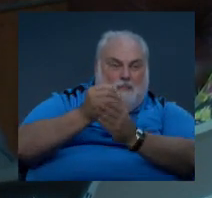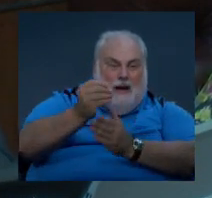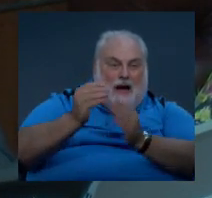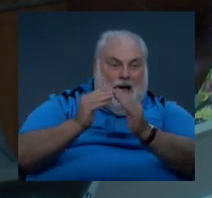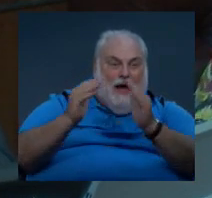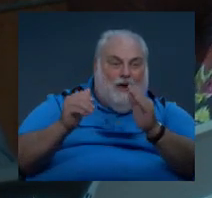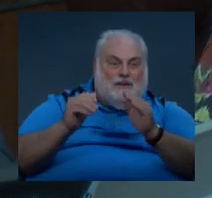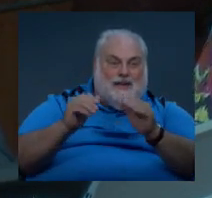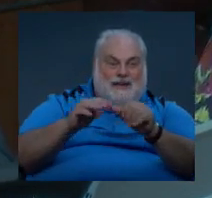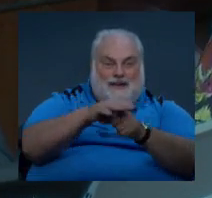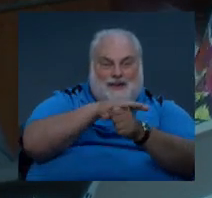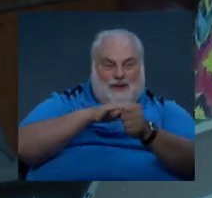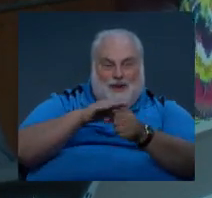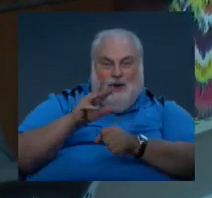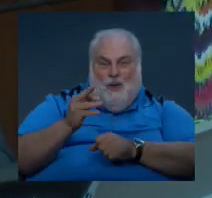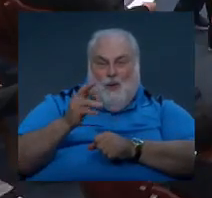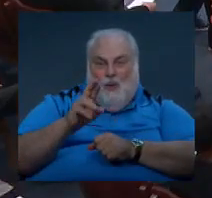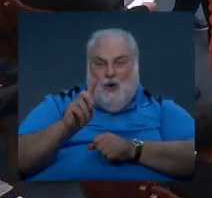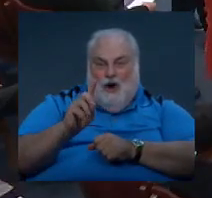in Ward 6.